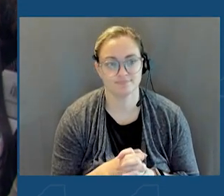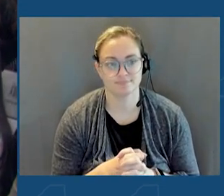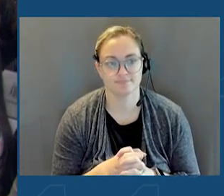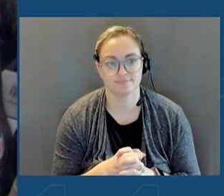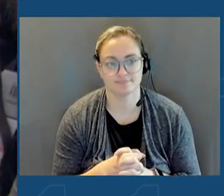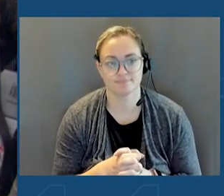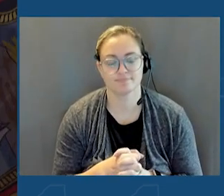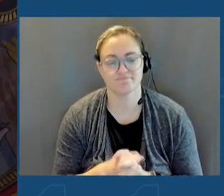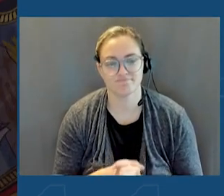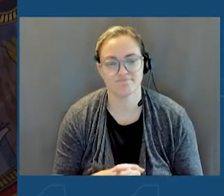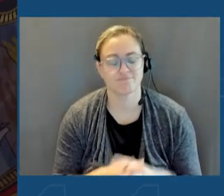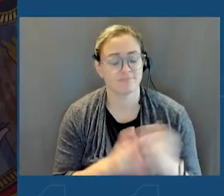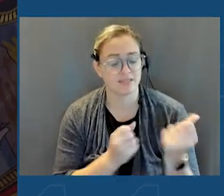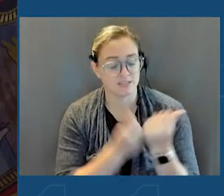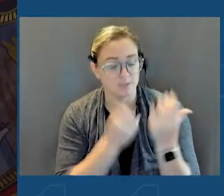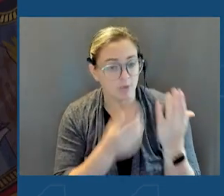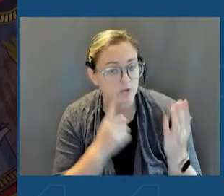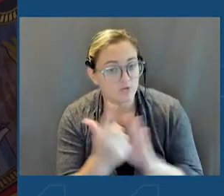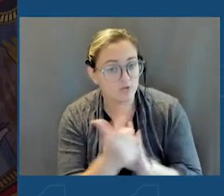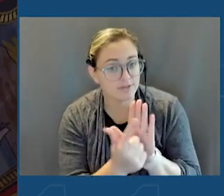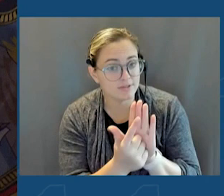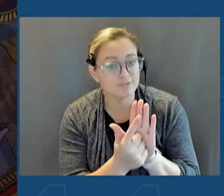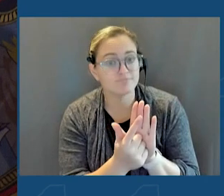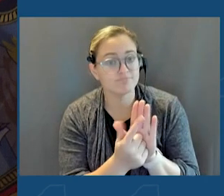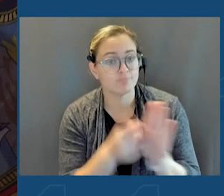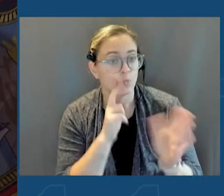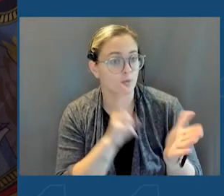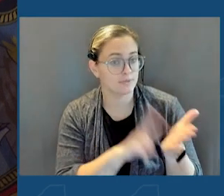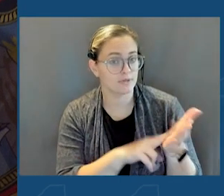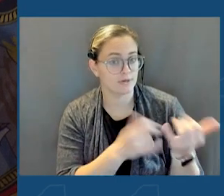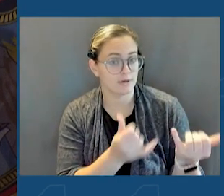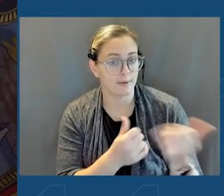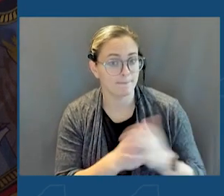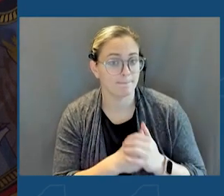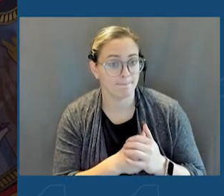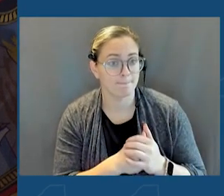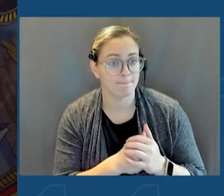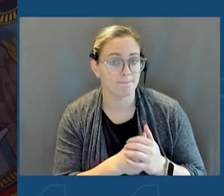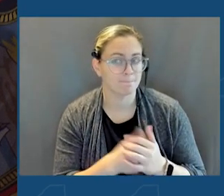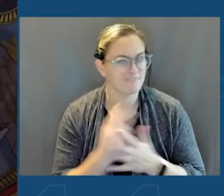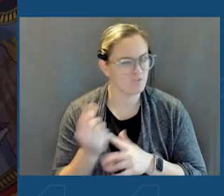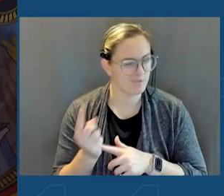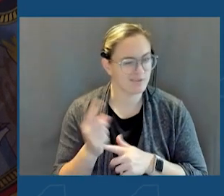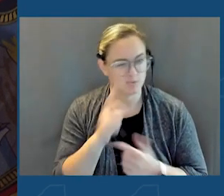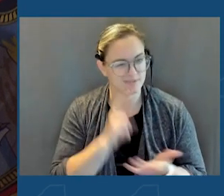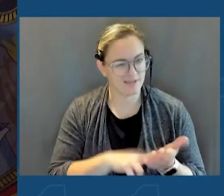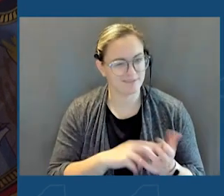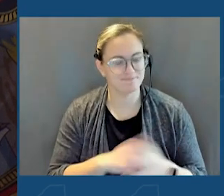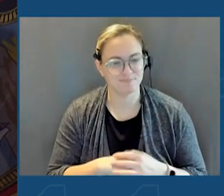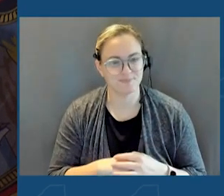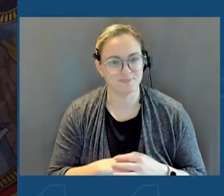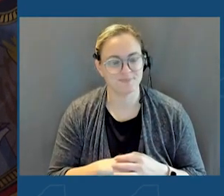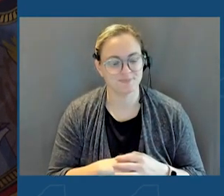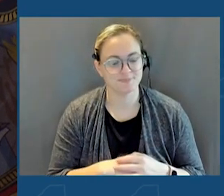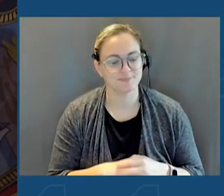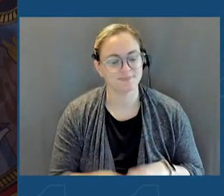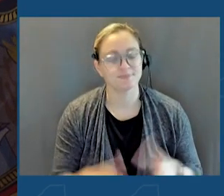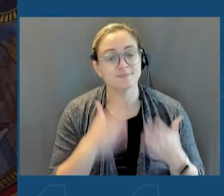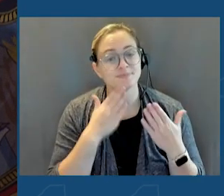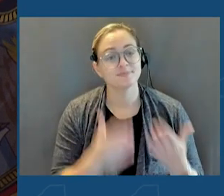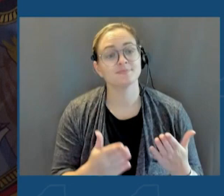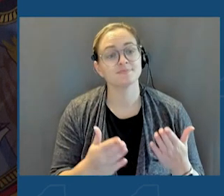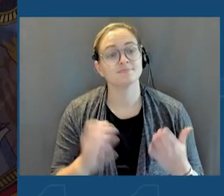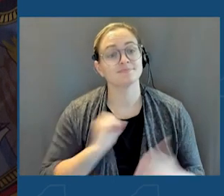The sponsor of the legislation that we'll be signing within a few minutes. I want to thank Senator